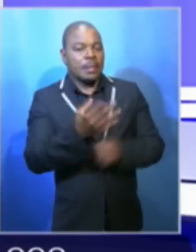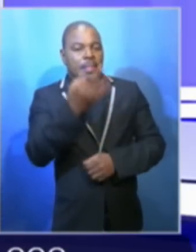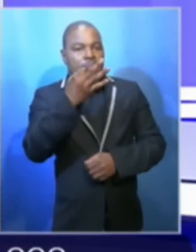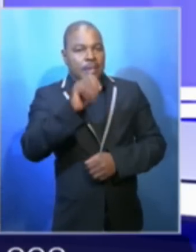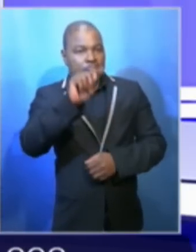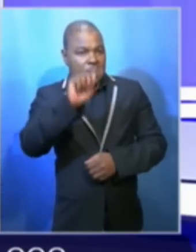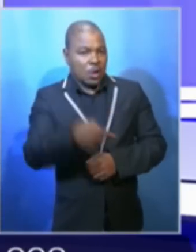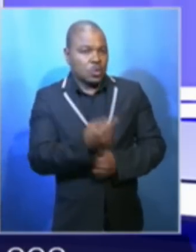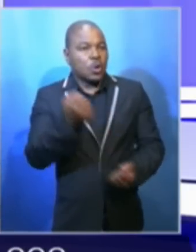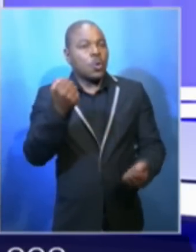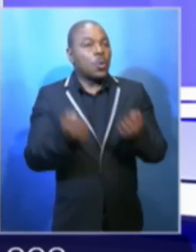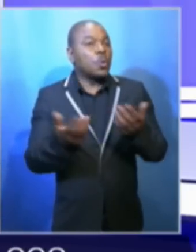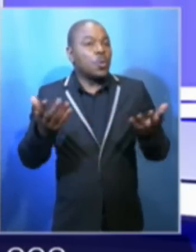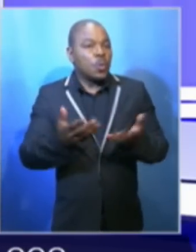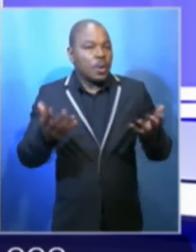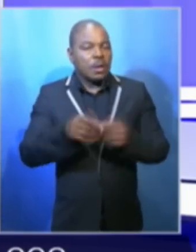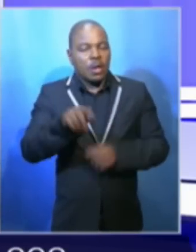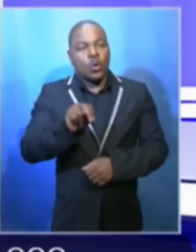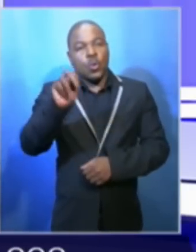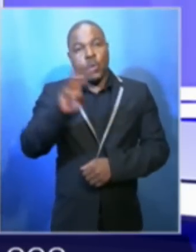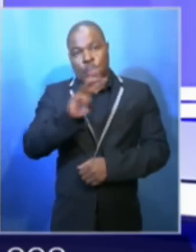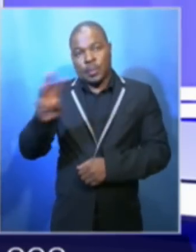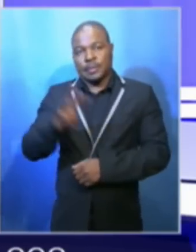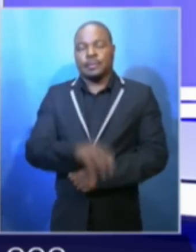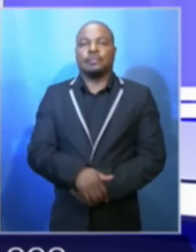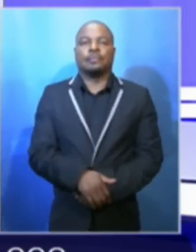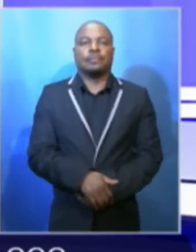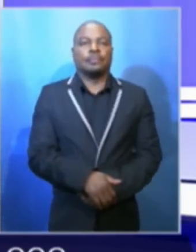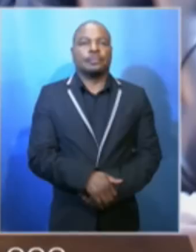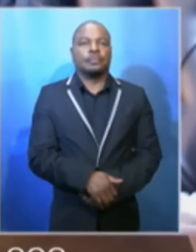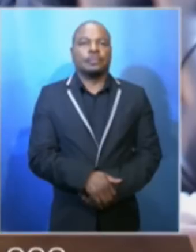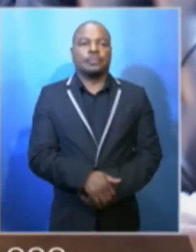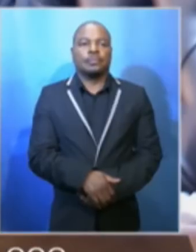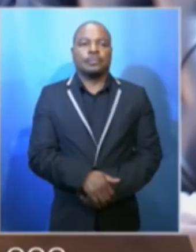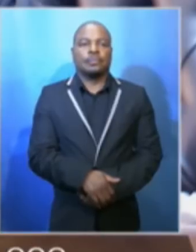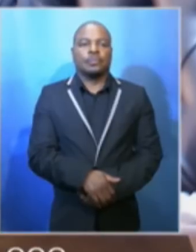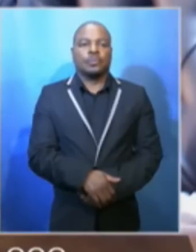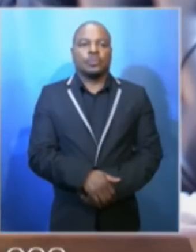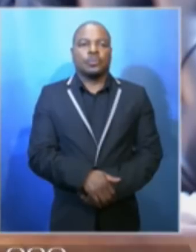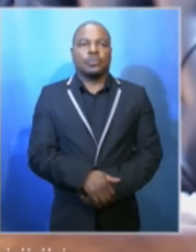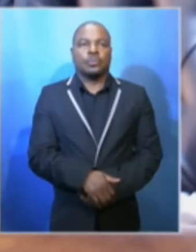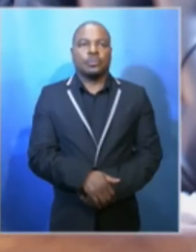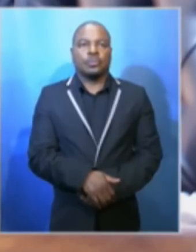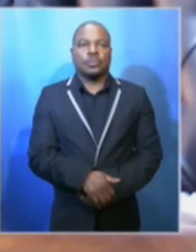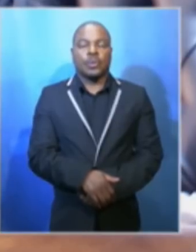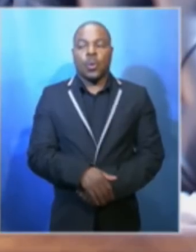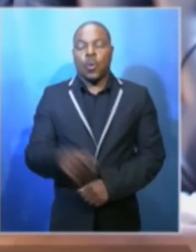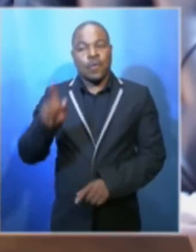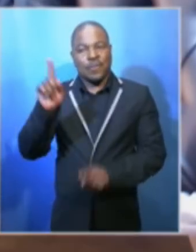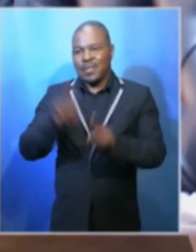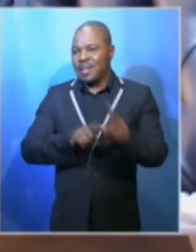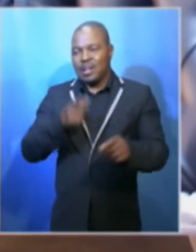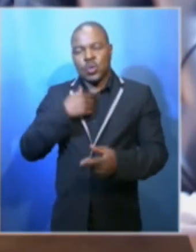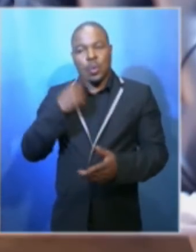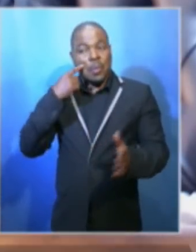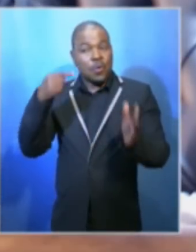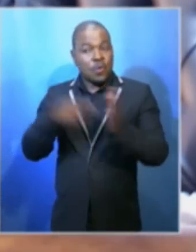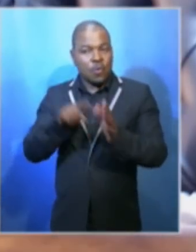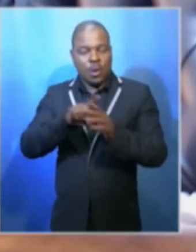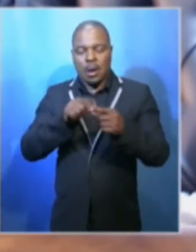ya magistrata wa Lichtenburg kwa North West. Has failed to prove on balance of probabilities the factors or grounds